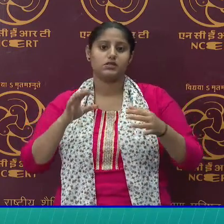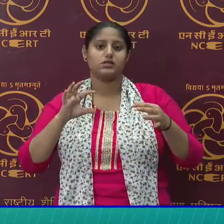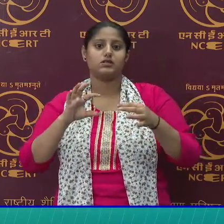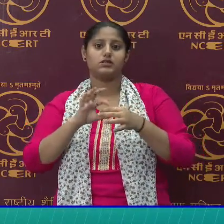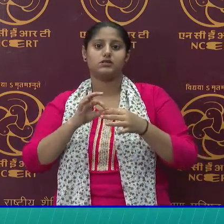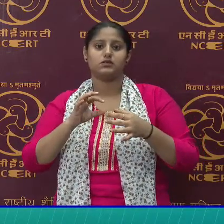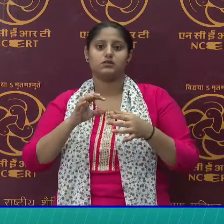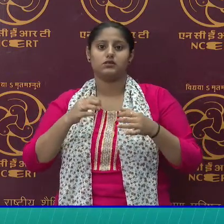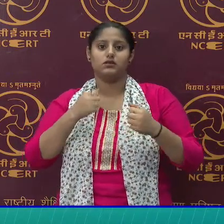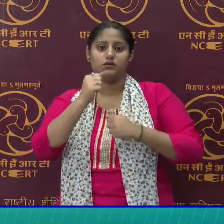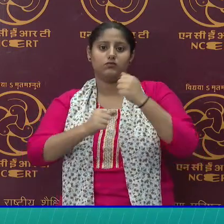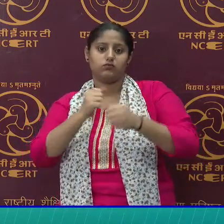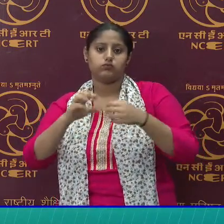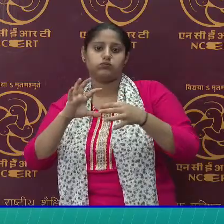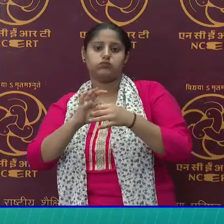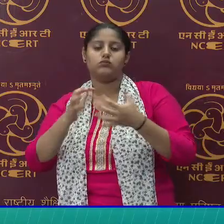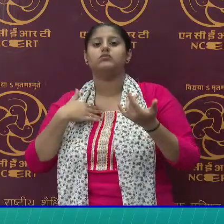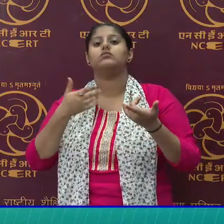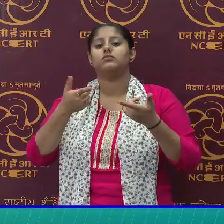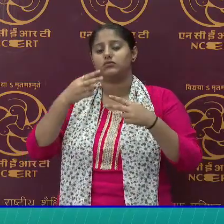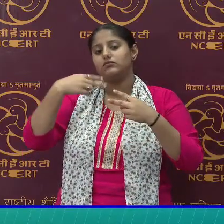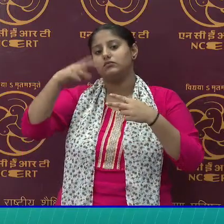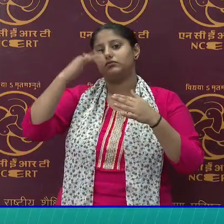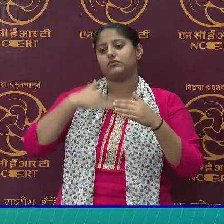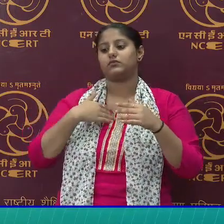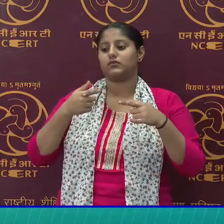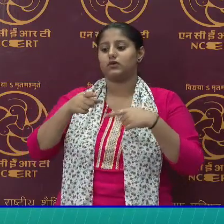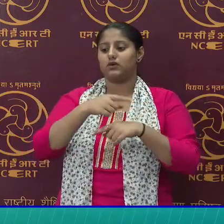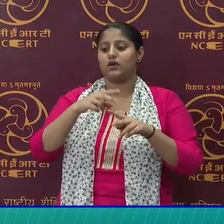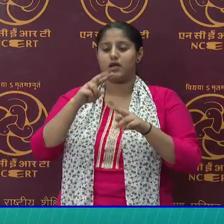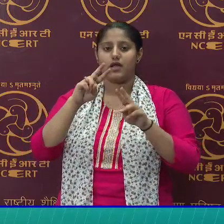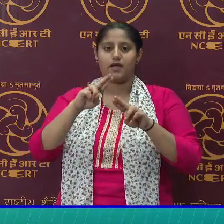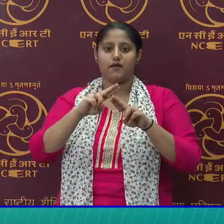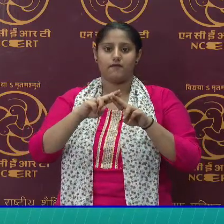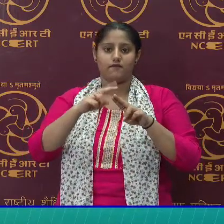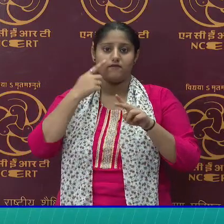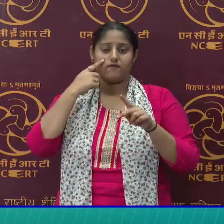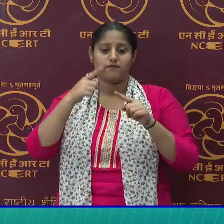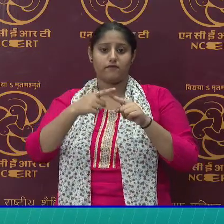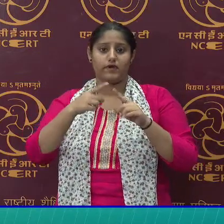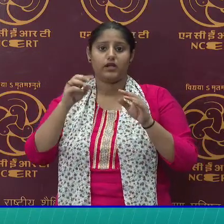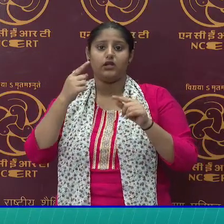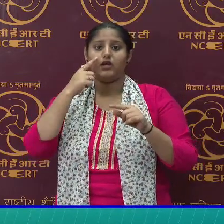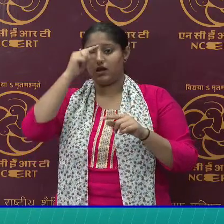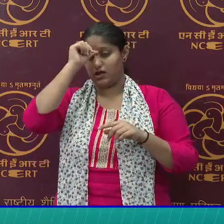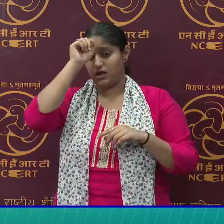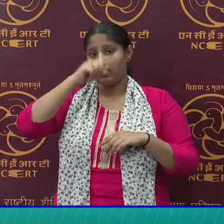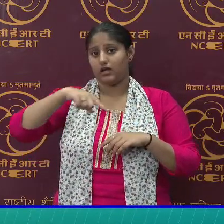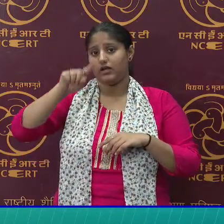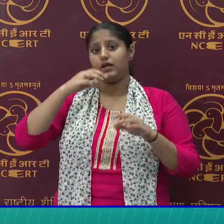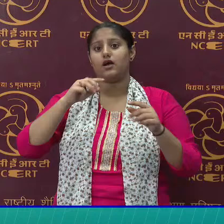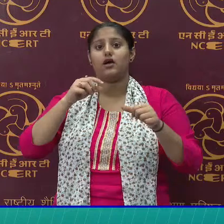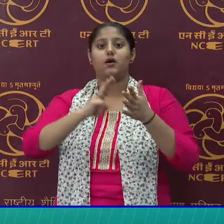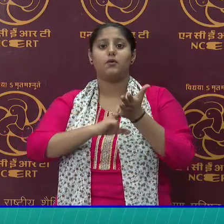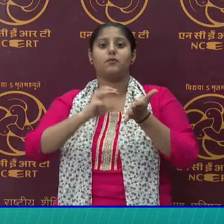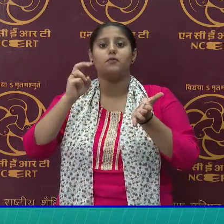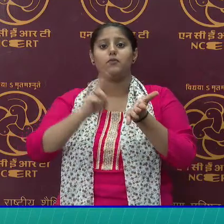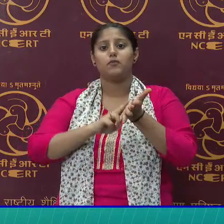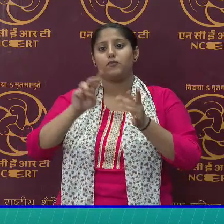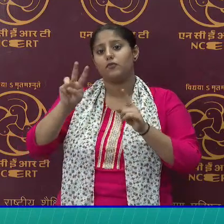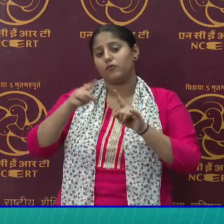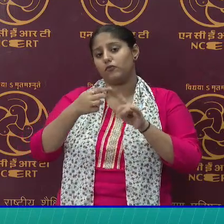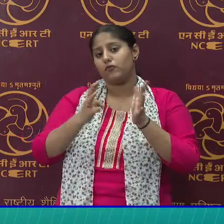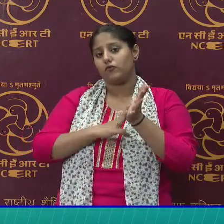all is in alignment with the Fit India movement. We want to encourage children, plus in grade 3 toy